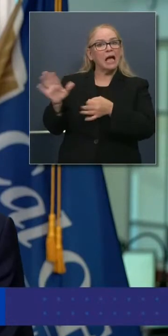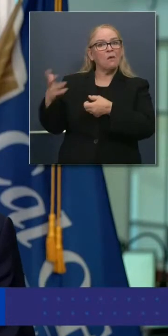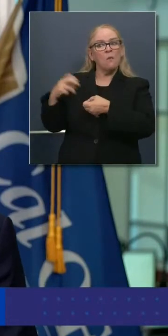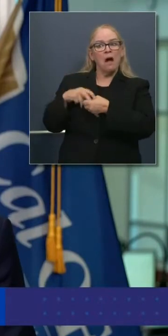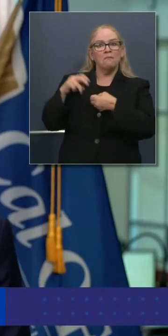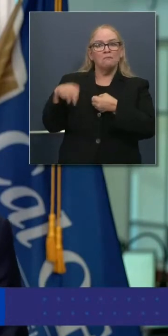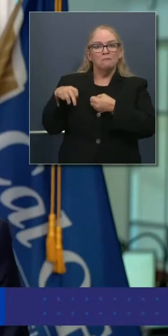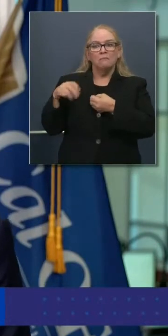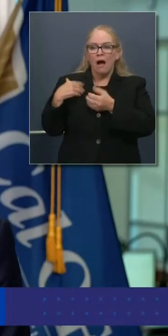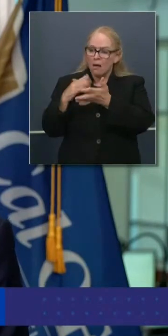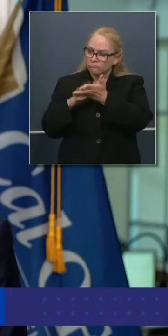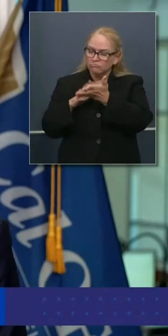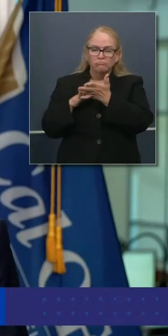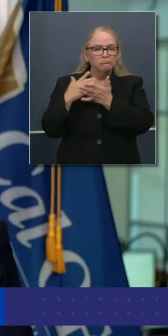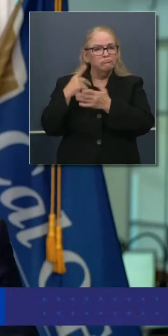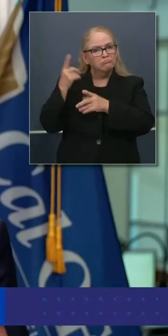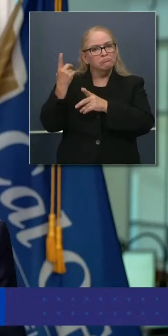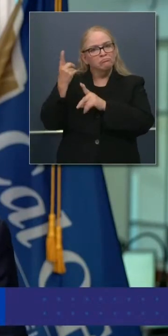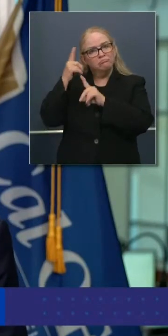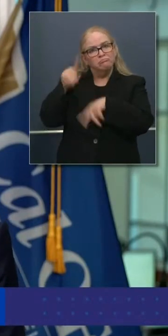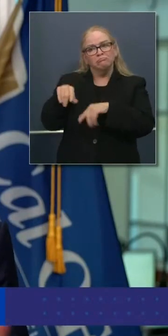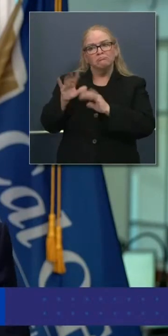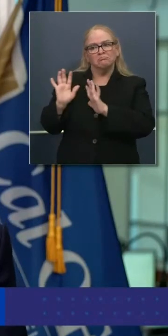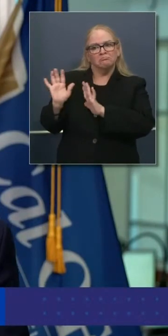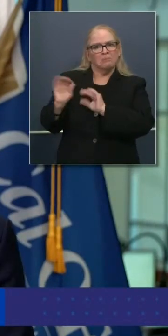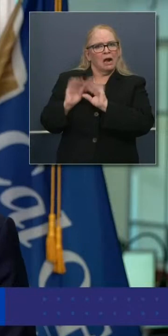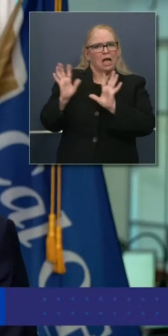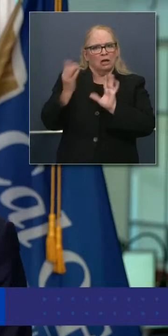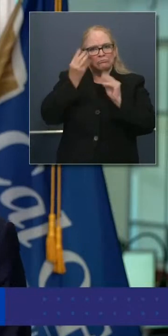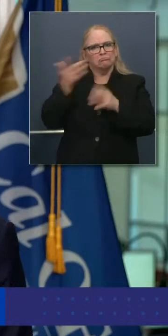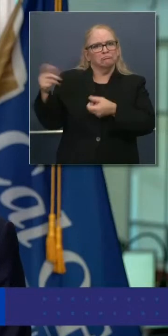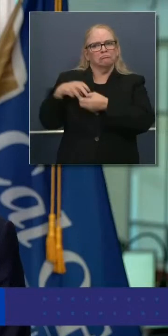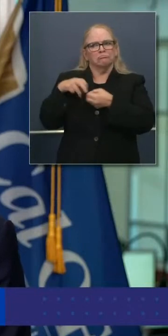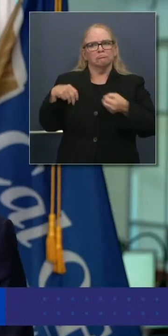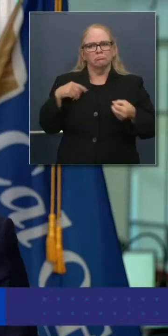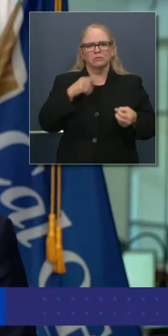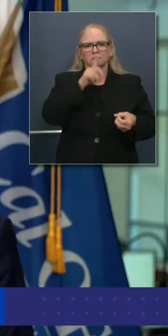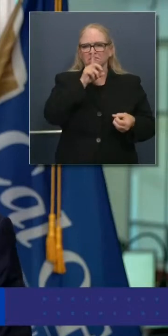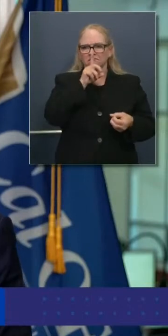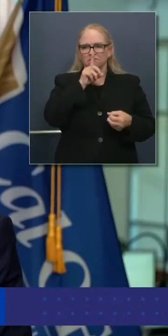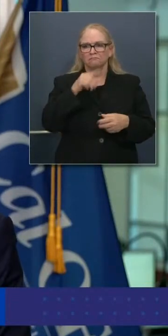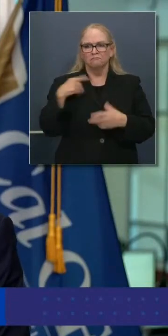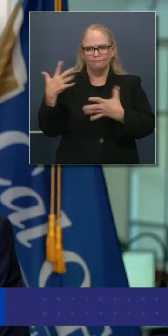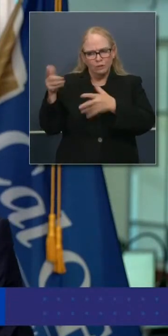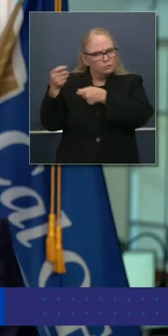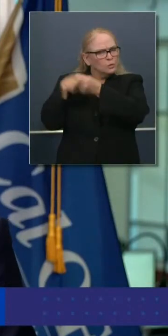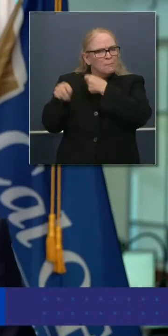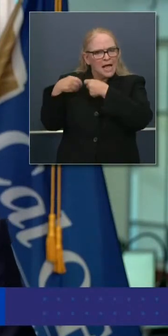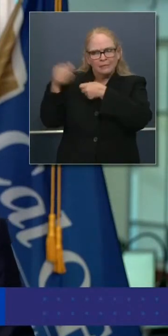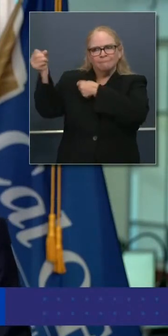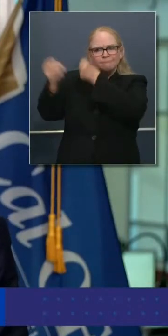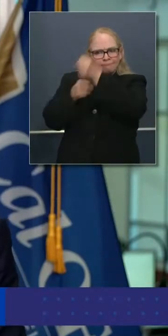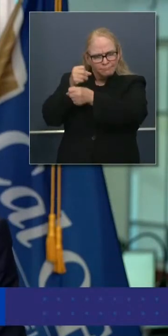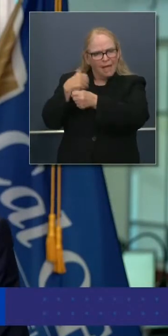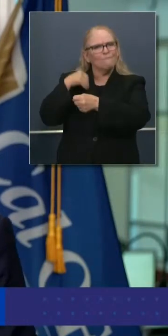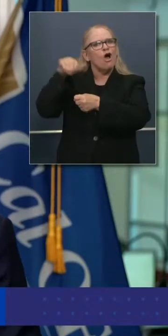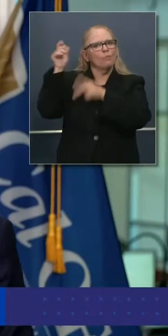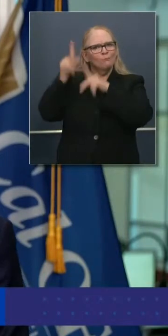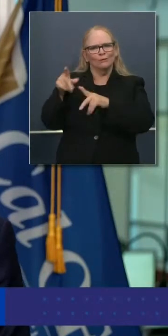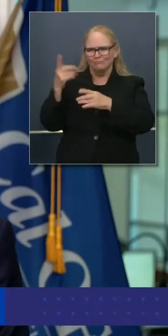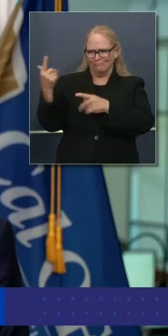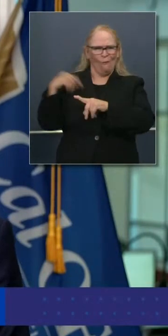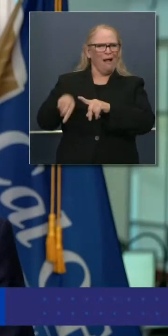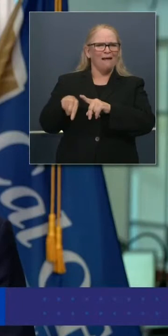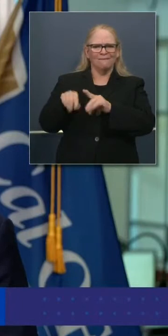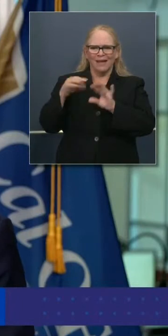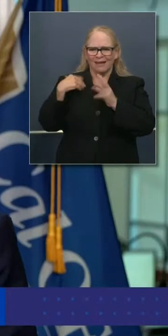she made. I've made it crystal clear. We've built a new team. Dr. Galley has as well. We have fixed the backlog. We're moving in